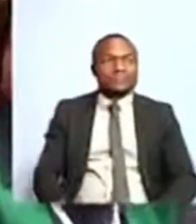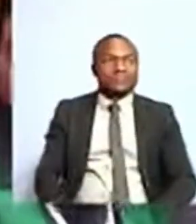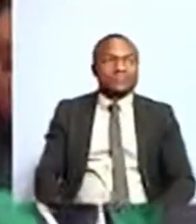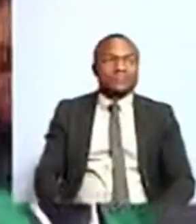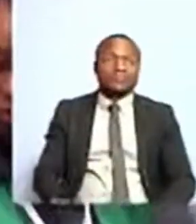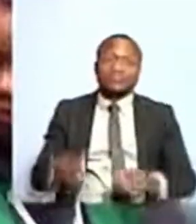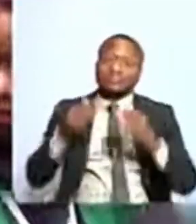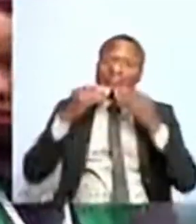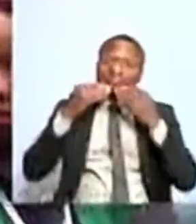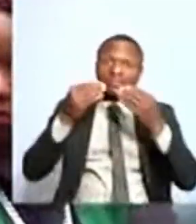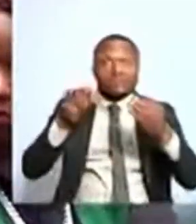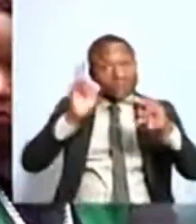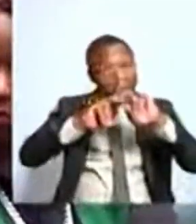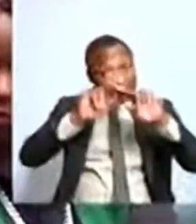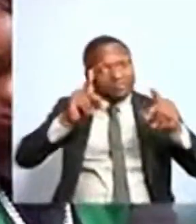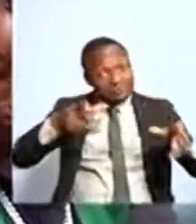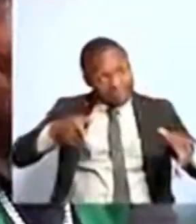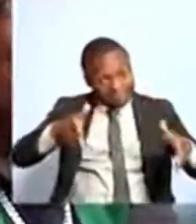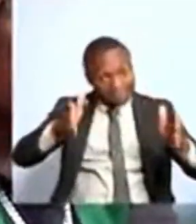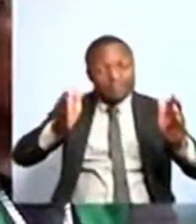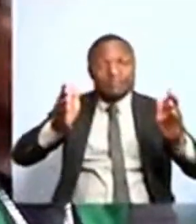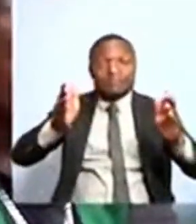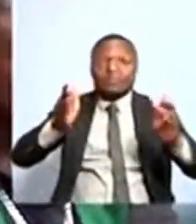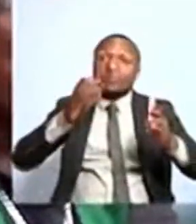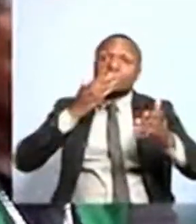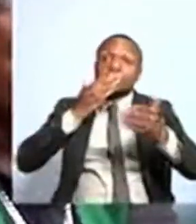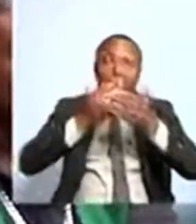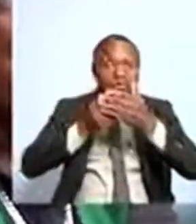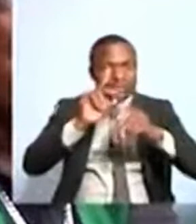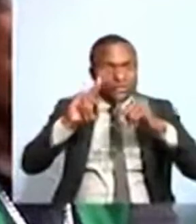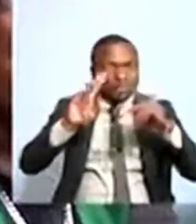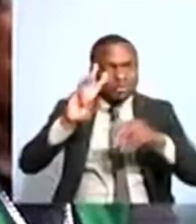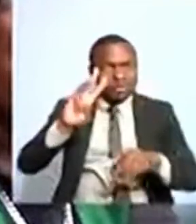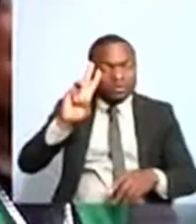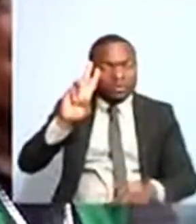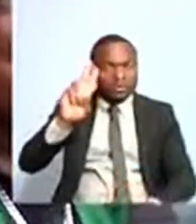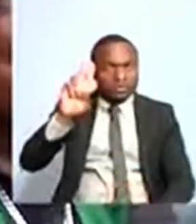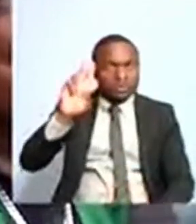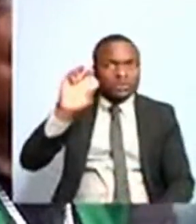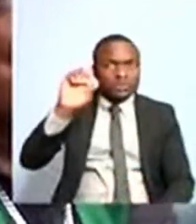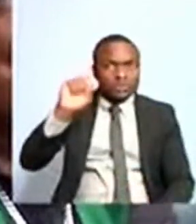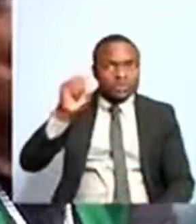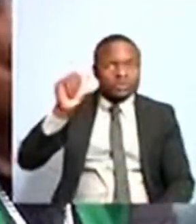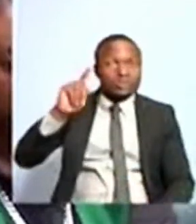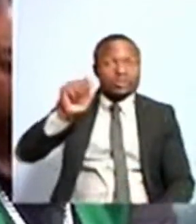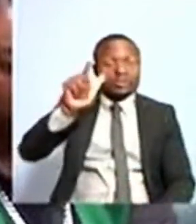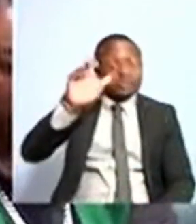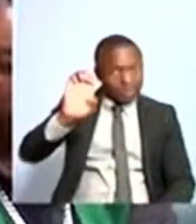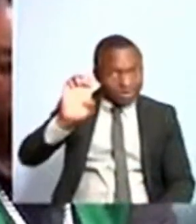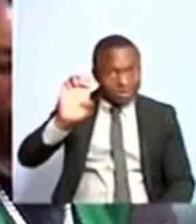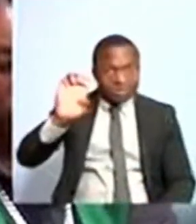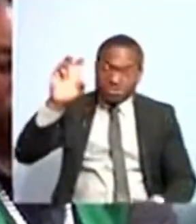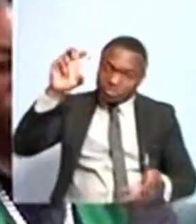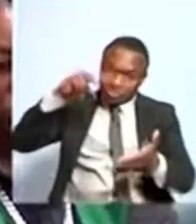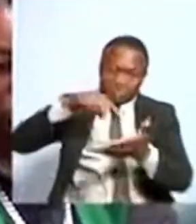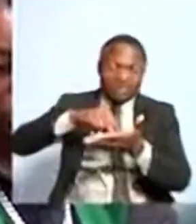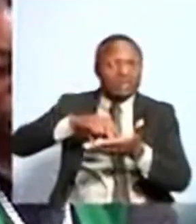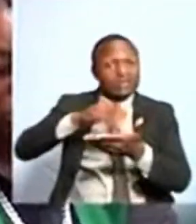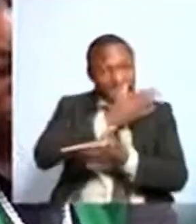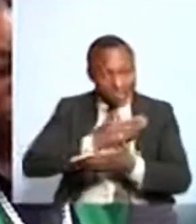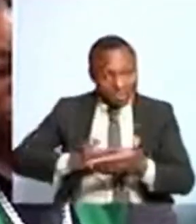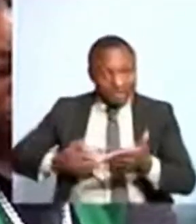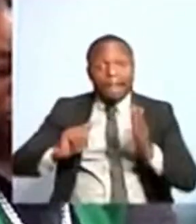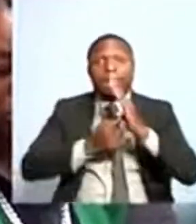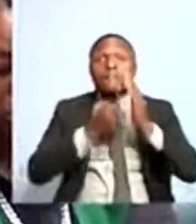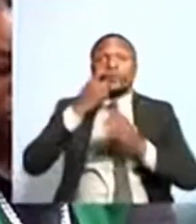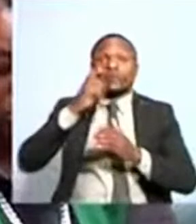Thank you, Mr. Chairman, for allowing the good people of Sakire to rise on a very serious point of order,